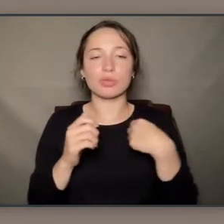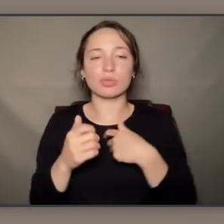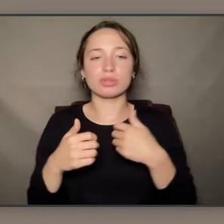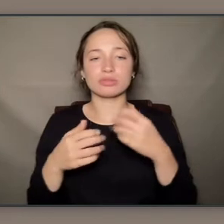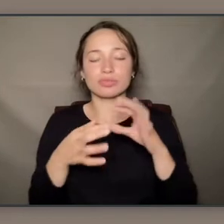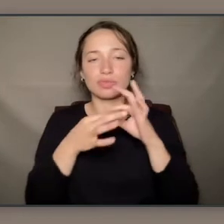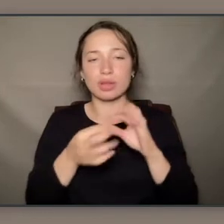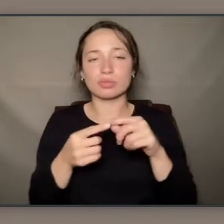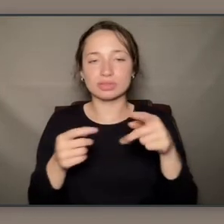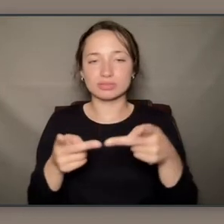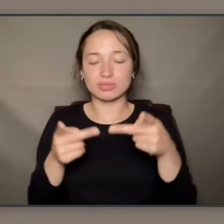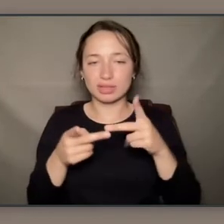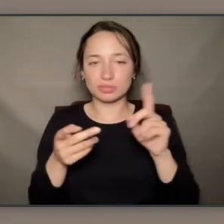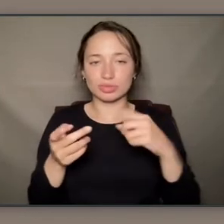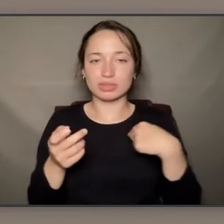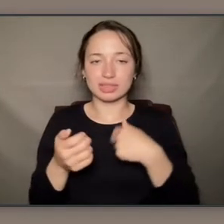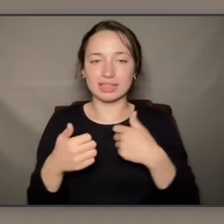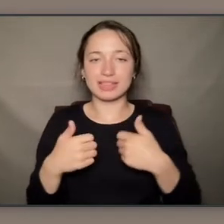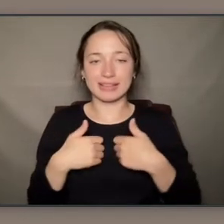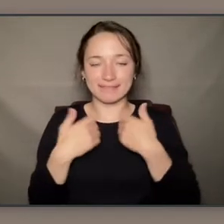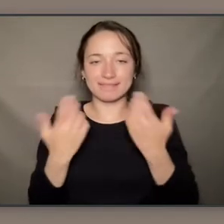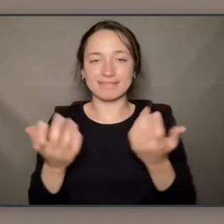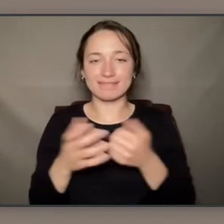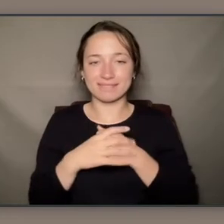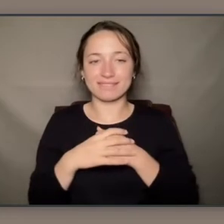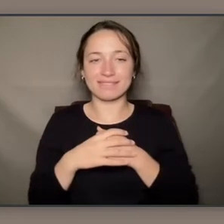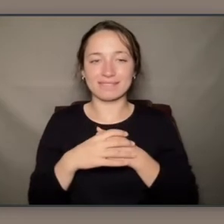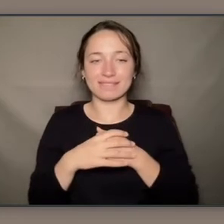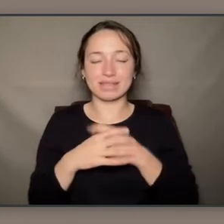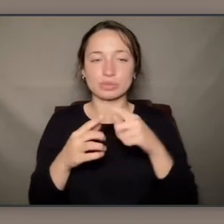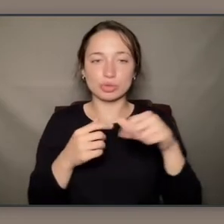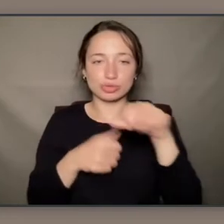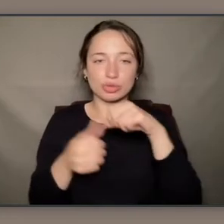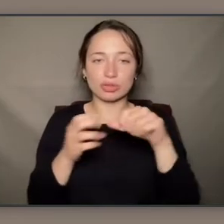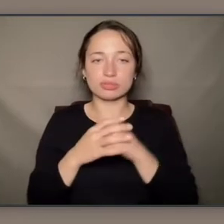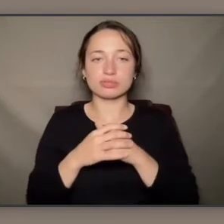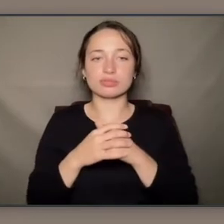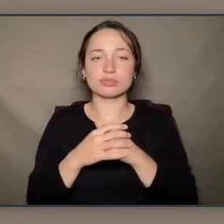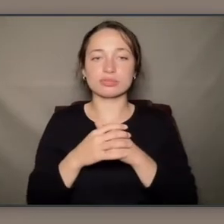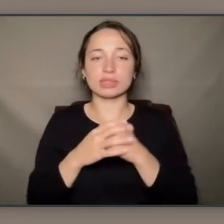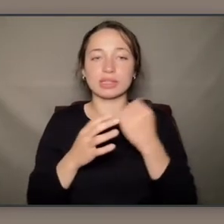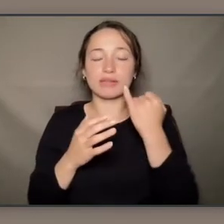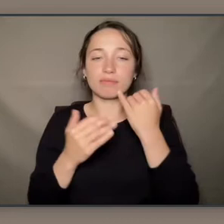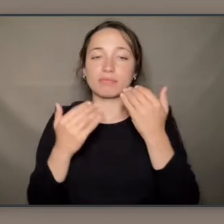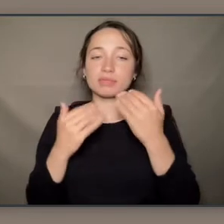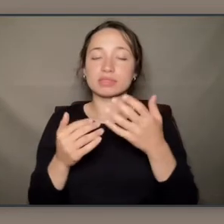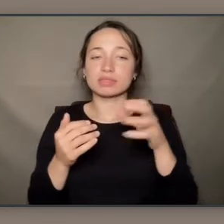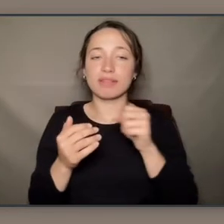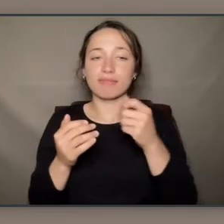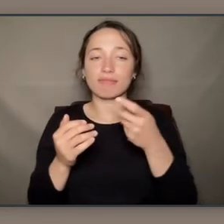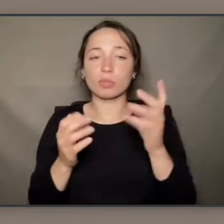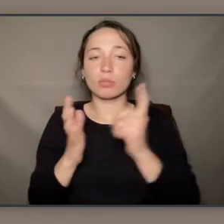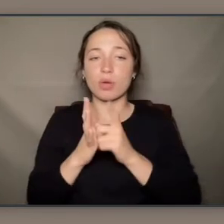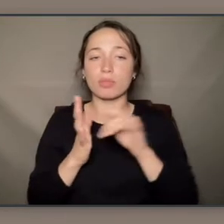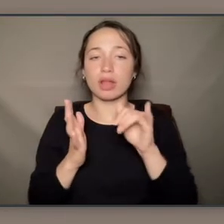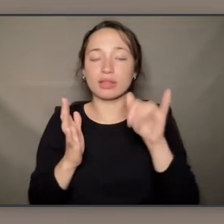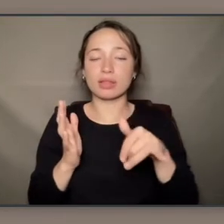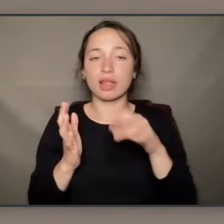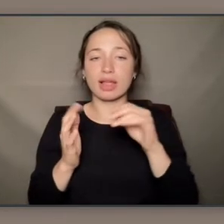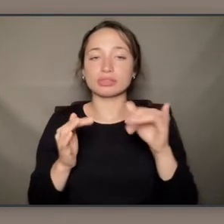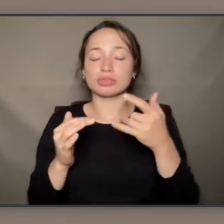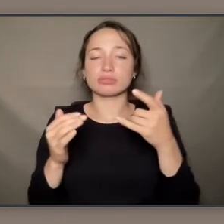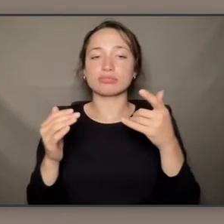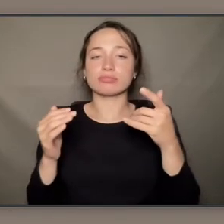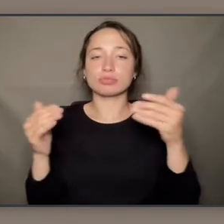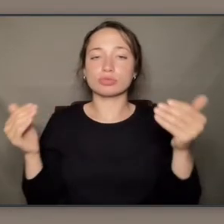of how we relate to this place where we live and to each other, if we were to just take a few moments like that and just greet the day